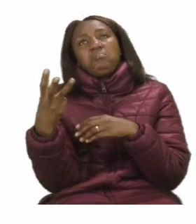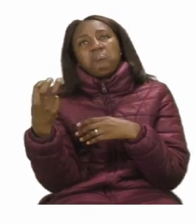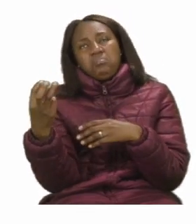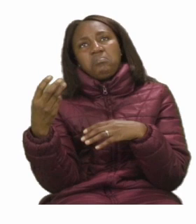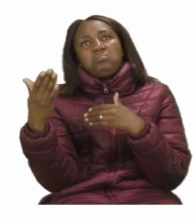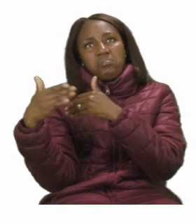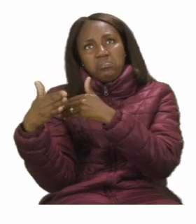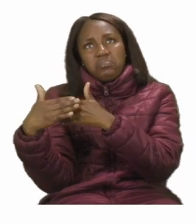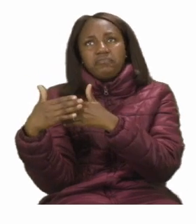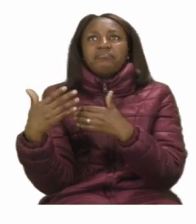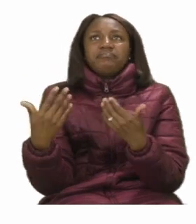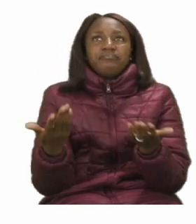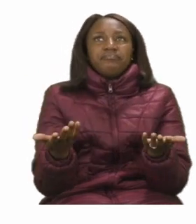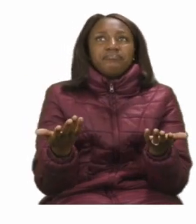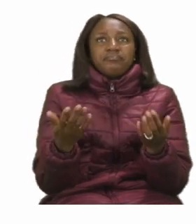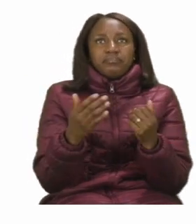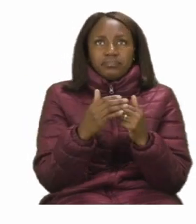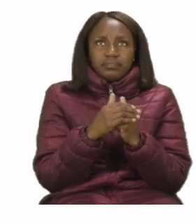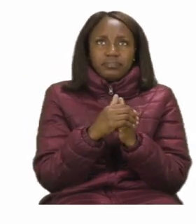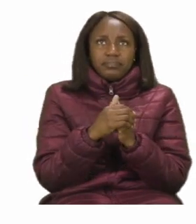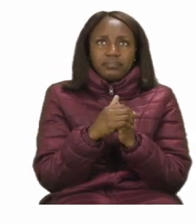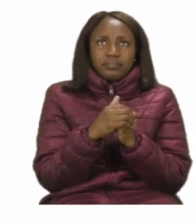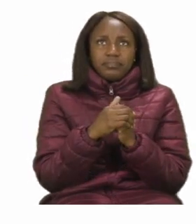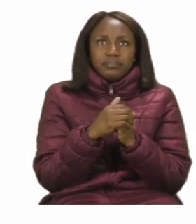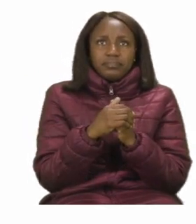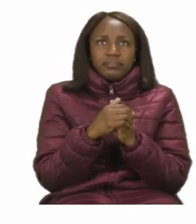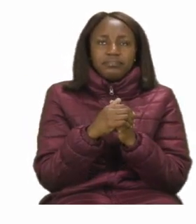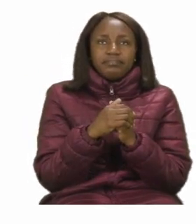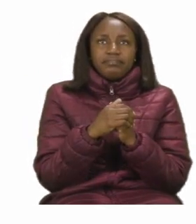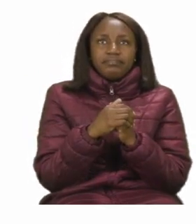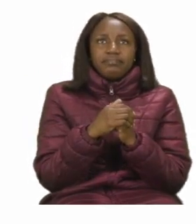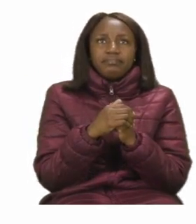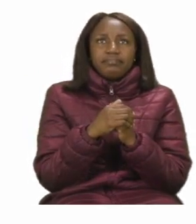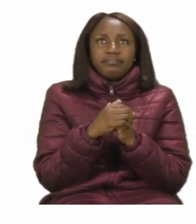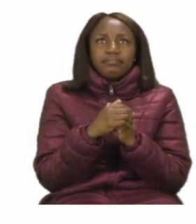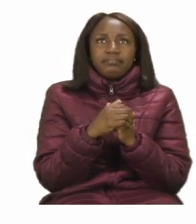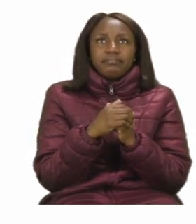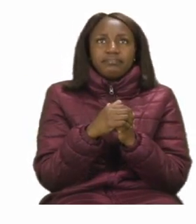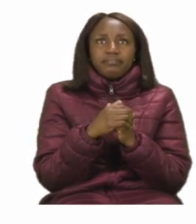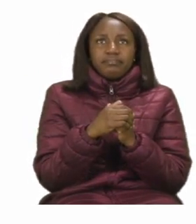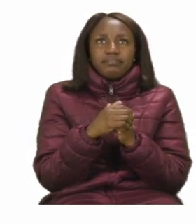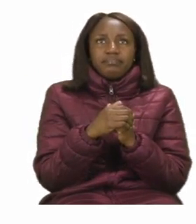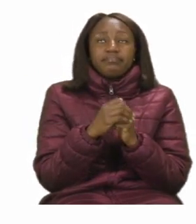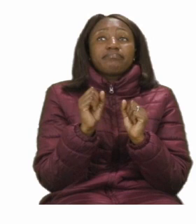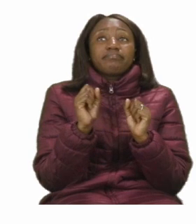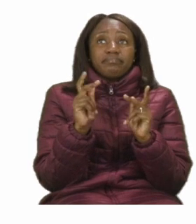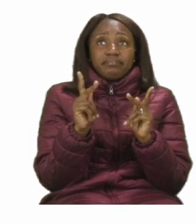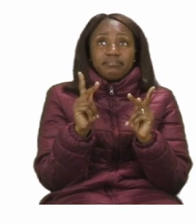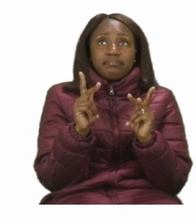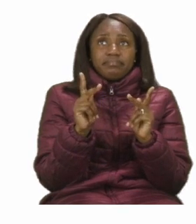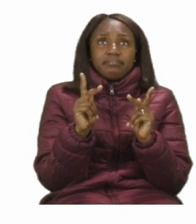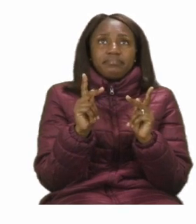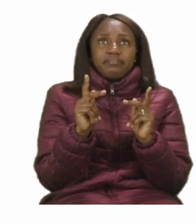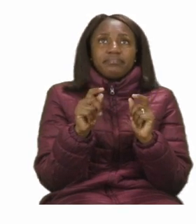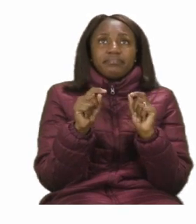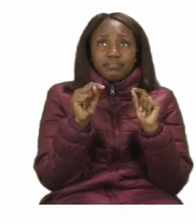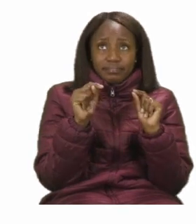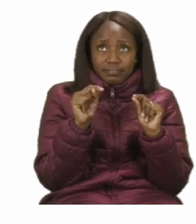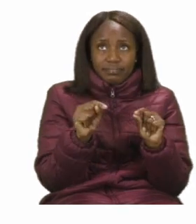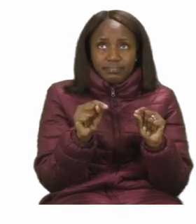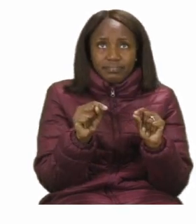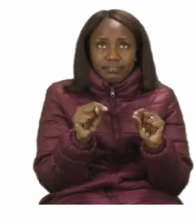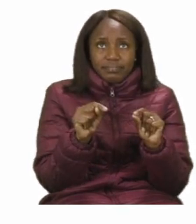these numbers you round up to the next 10. Okay. Now, in